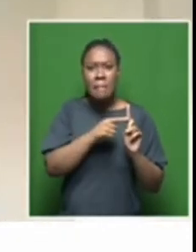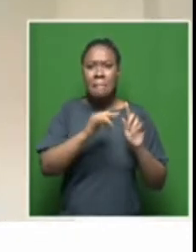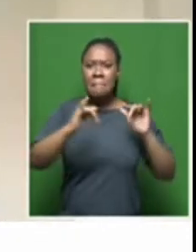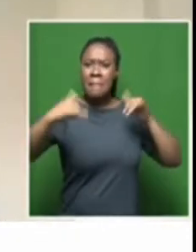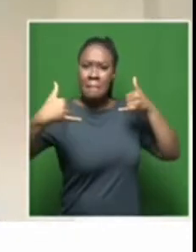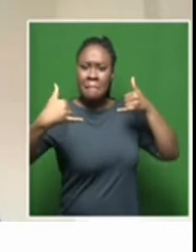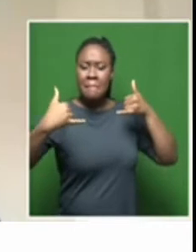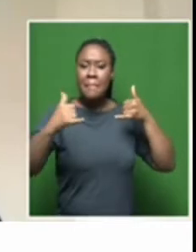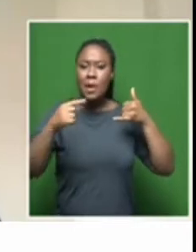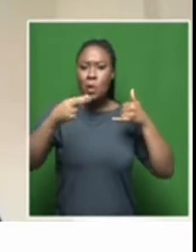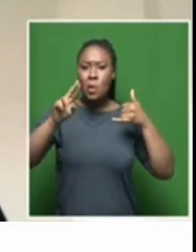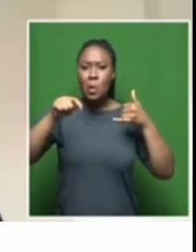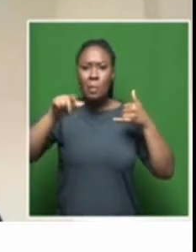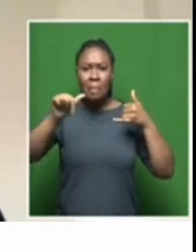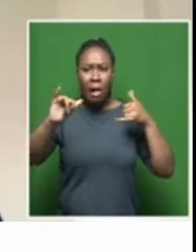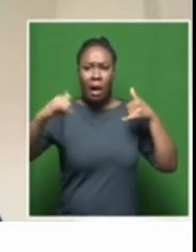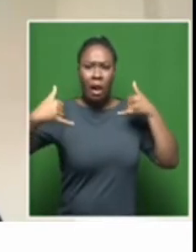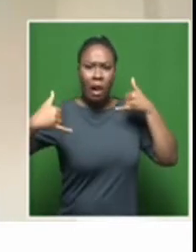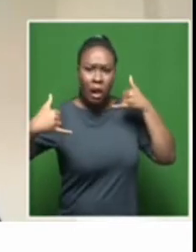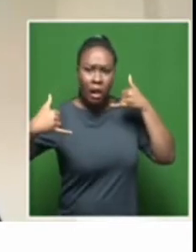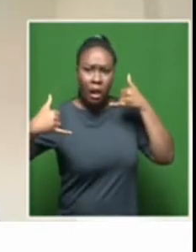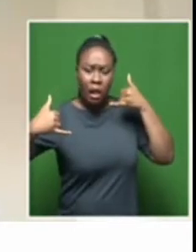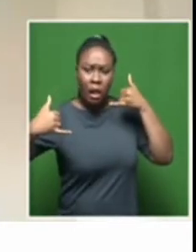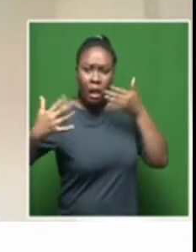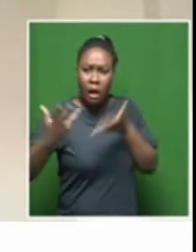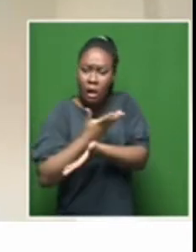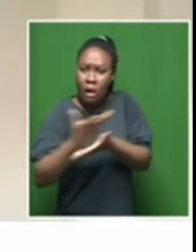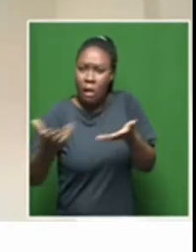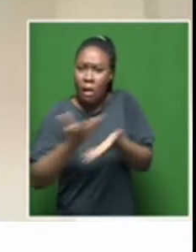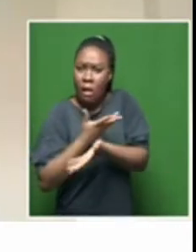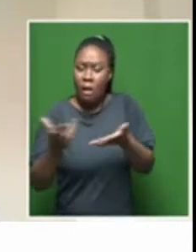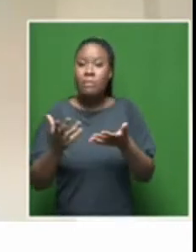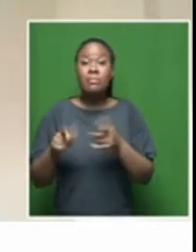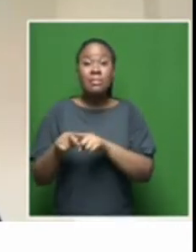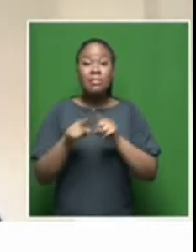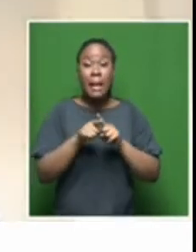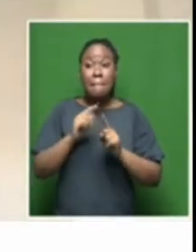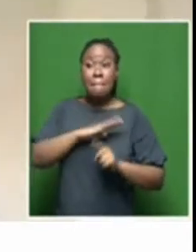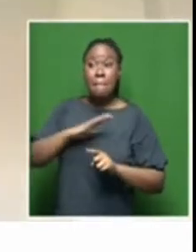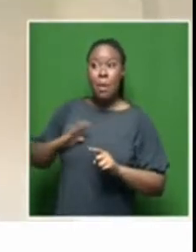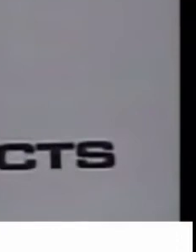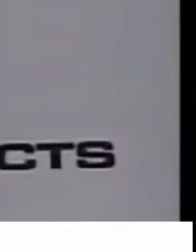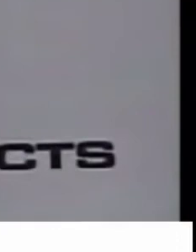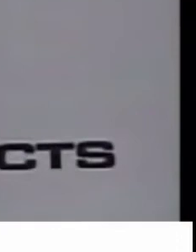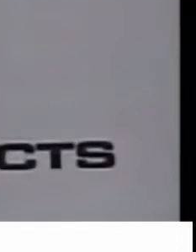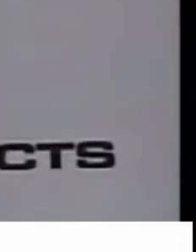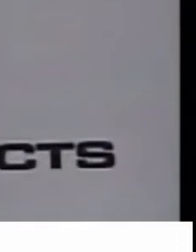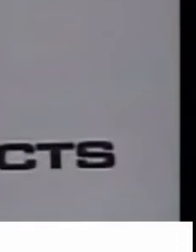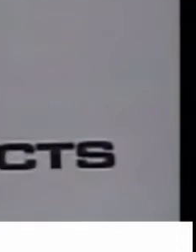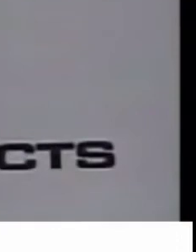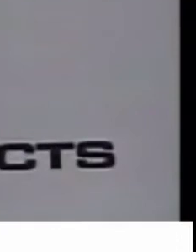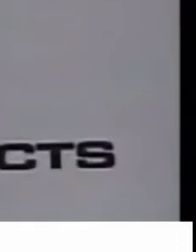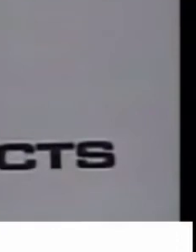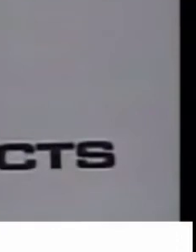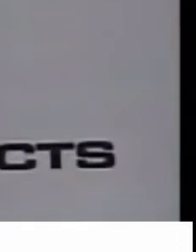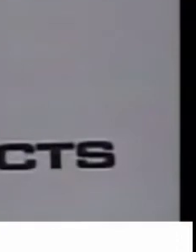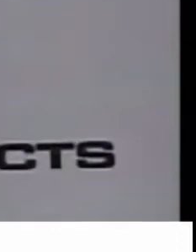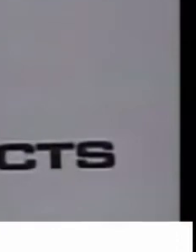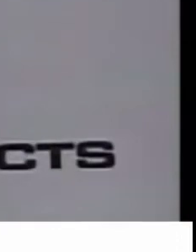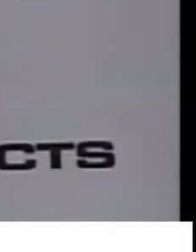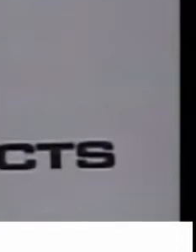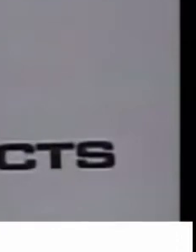being changed. There would be a number of phone calls, cell phone calls, that were going to her. Gilo mbigo kunamahlangothi